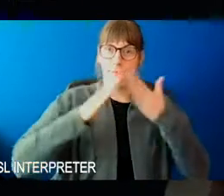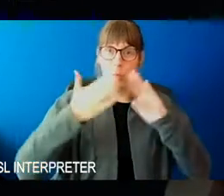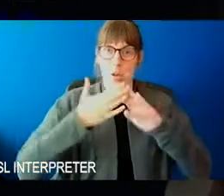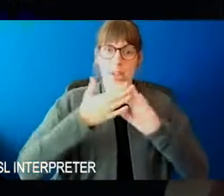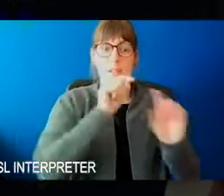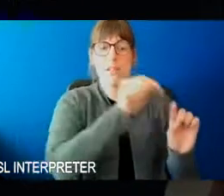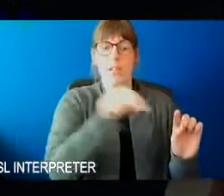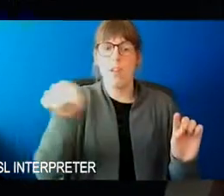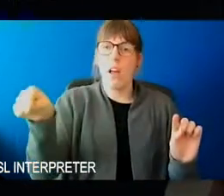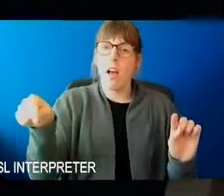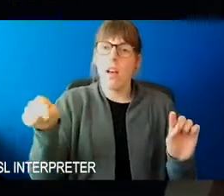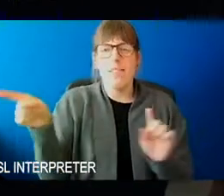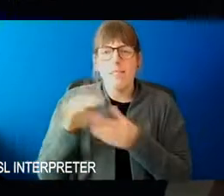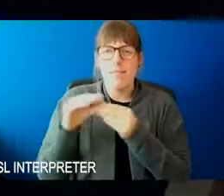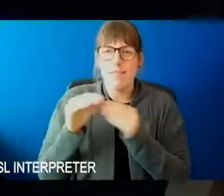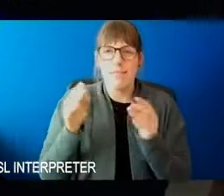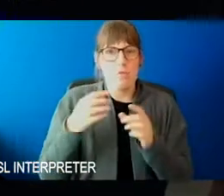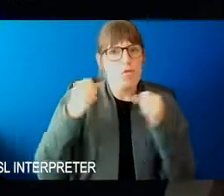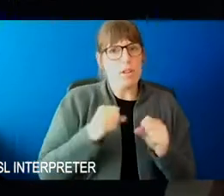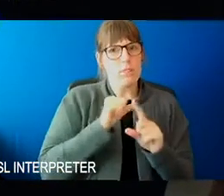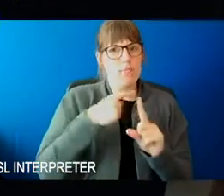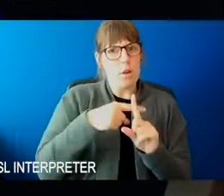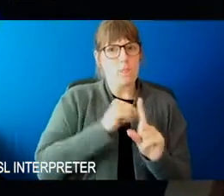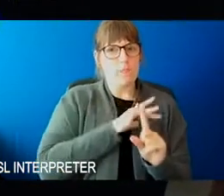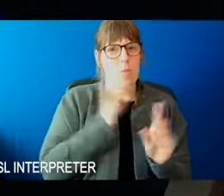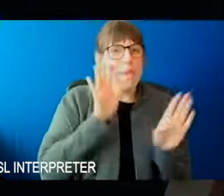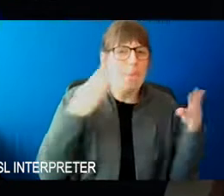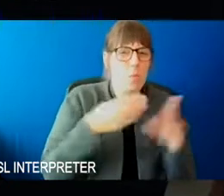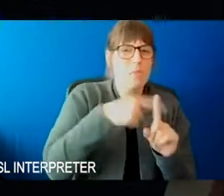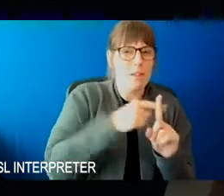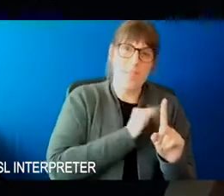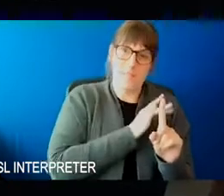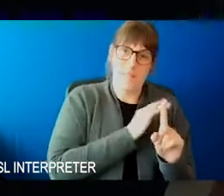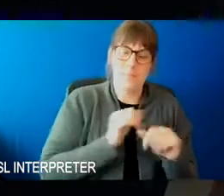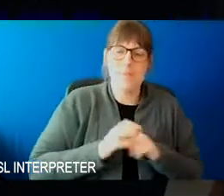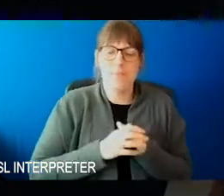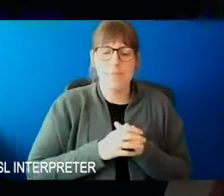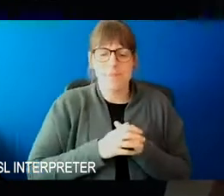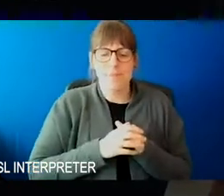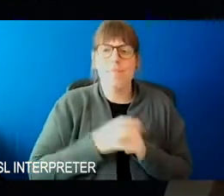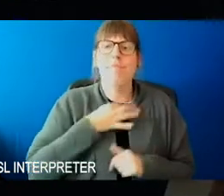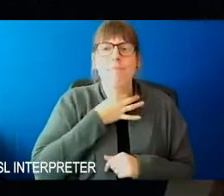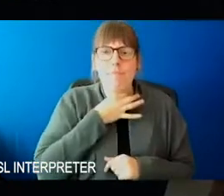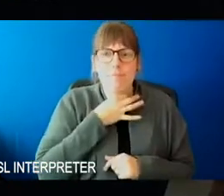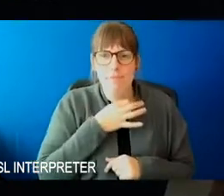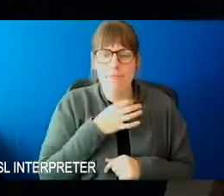These passionate communities, as she said, there's a strength and weakness associated. Let's first focus on the